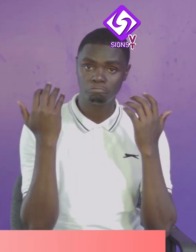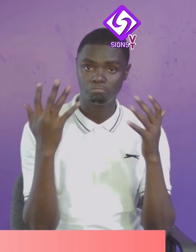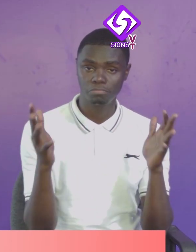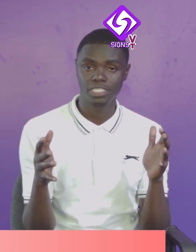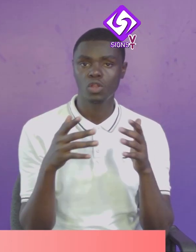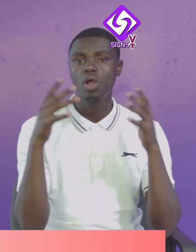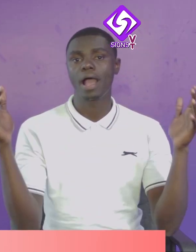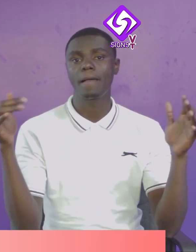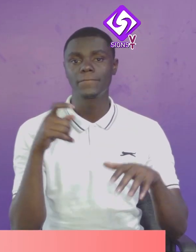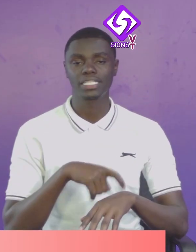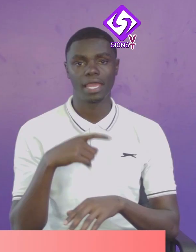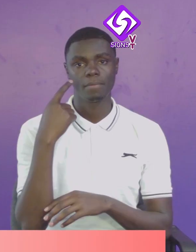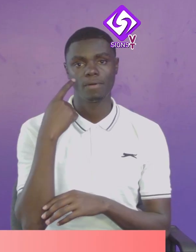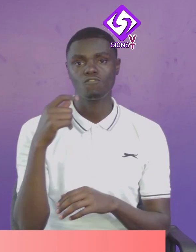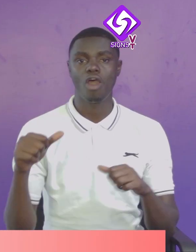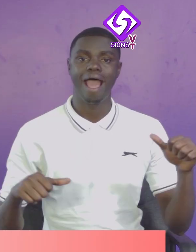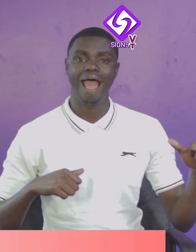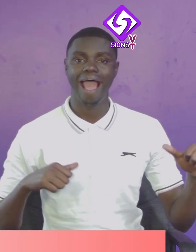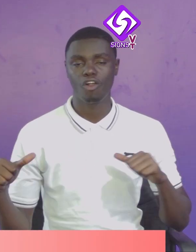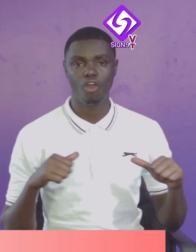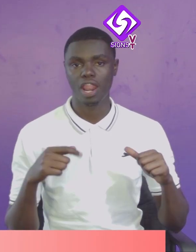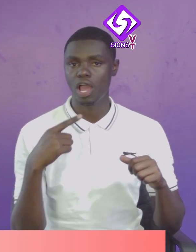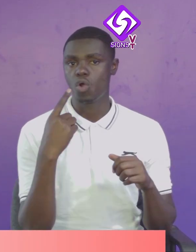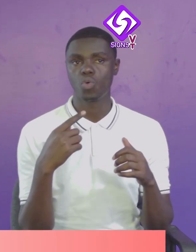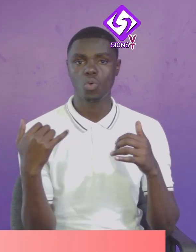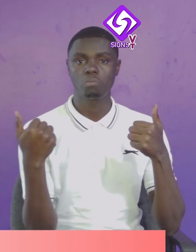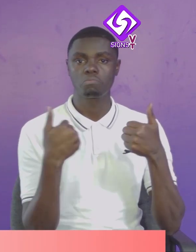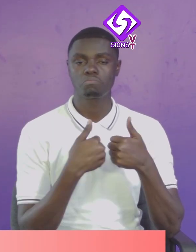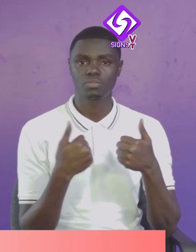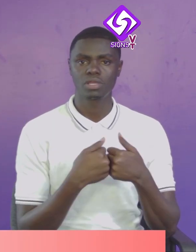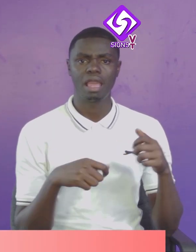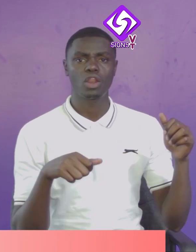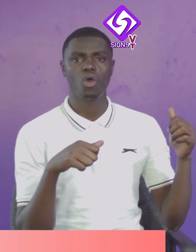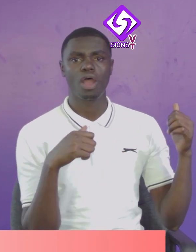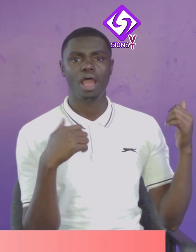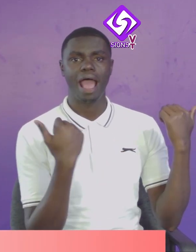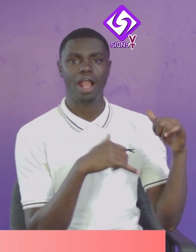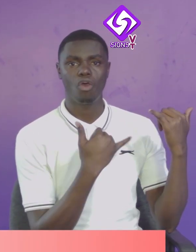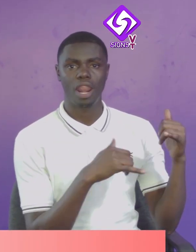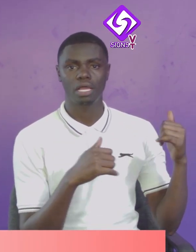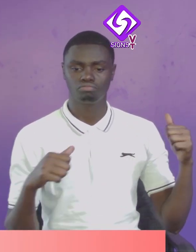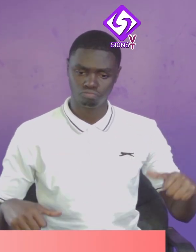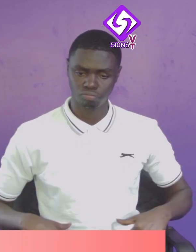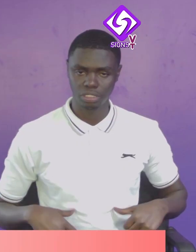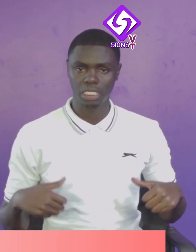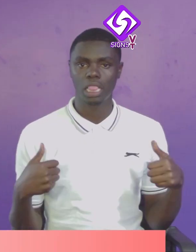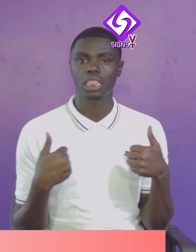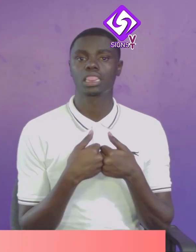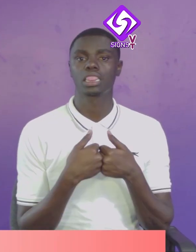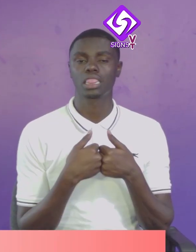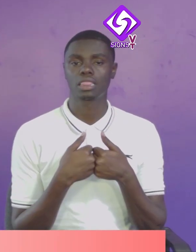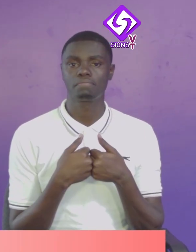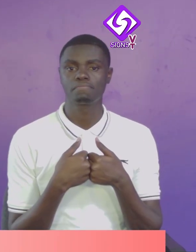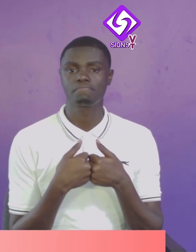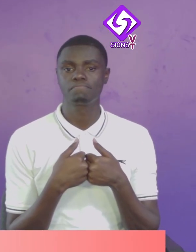moment for Angola, who played against Argentina. That Argentina, they were hosted by Angola in their home soil. And